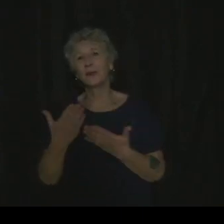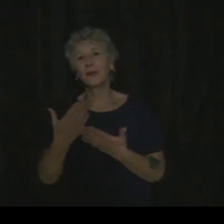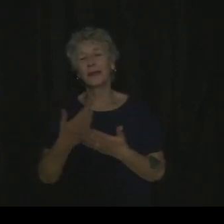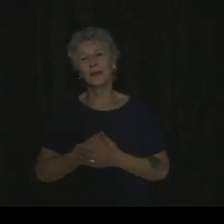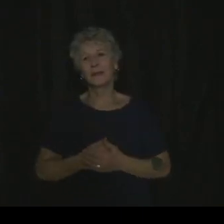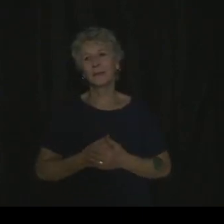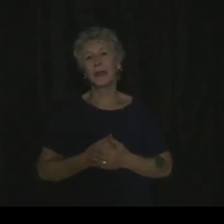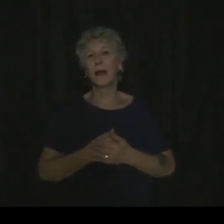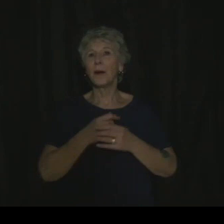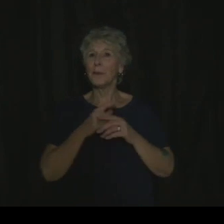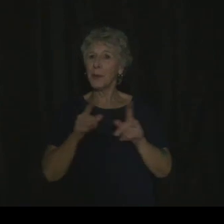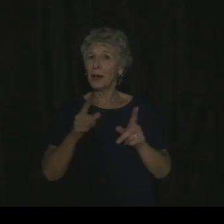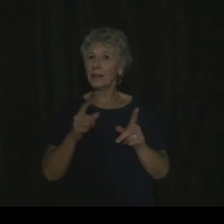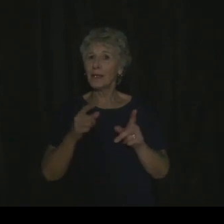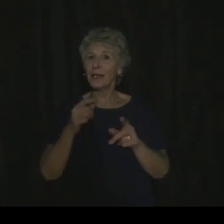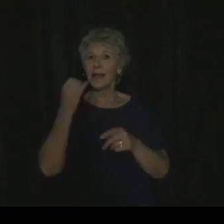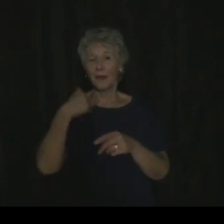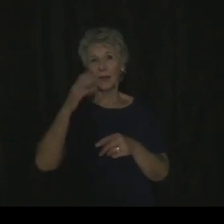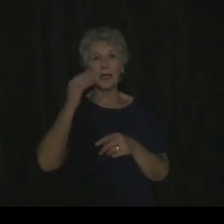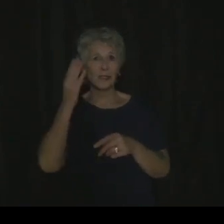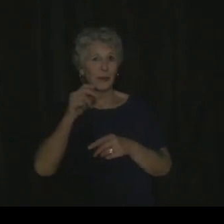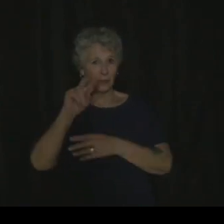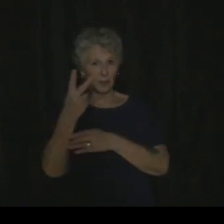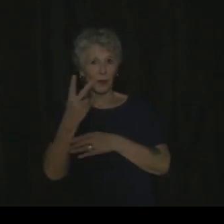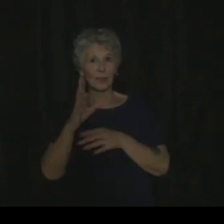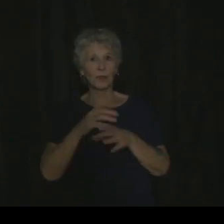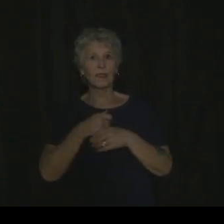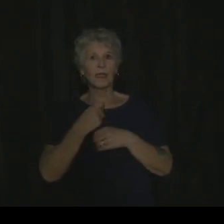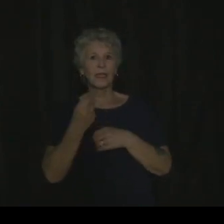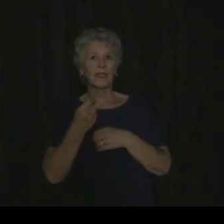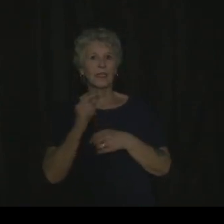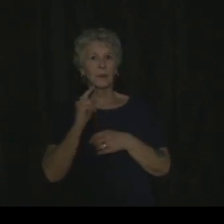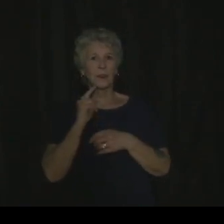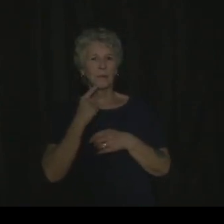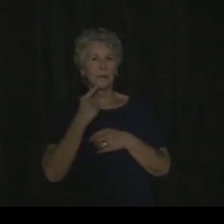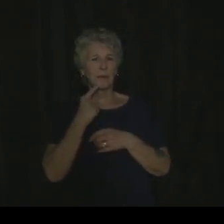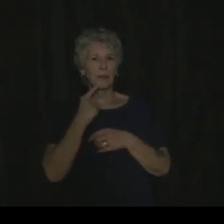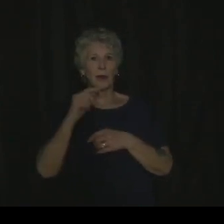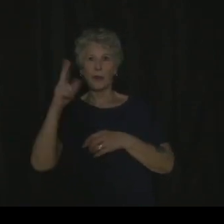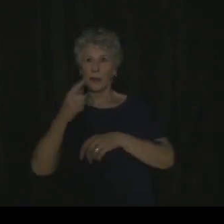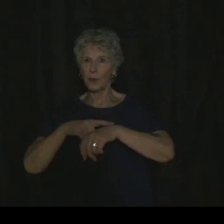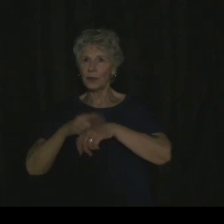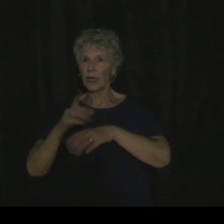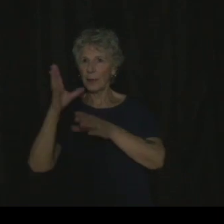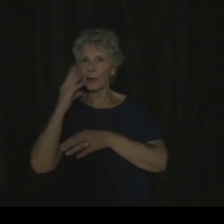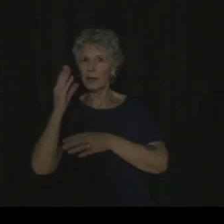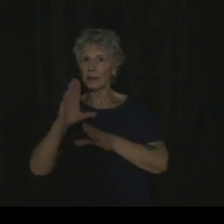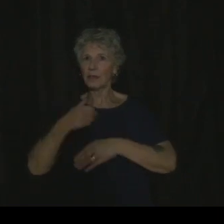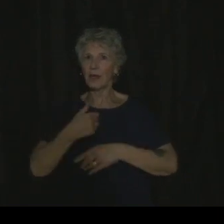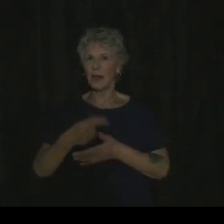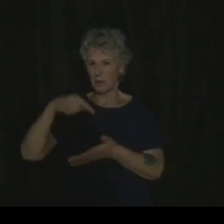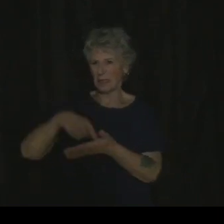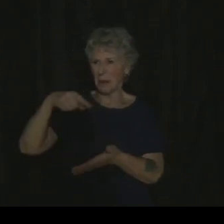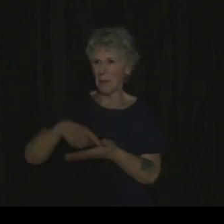sentence. If we experience it twice, we get a bit jaded. The third time, we start to demand